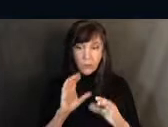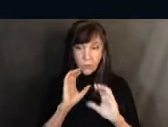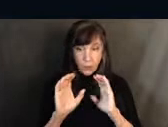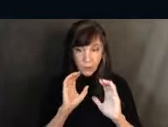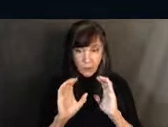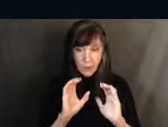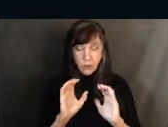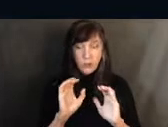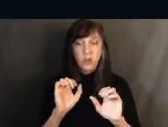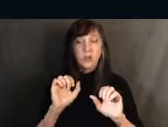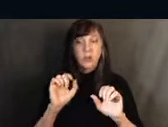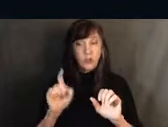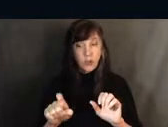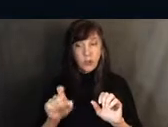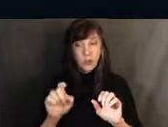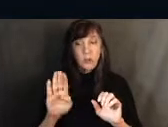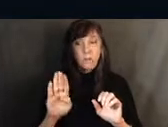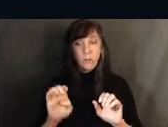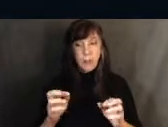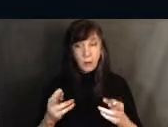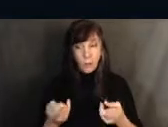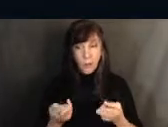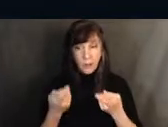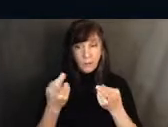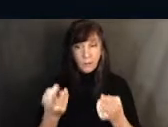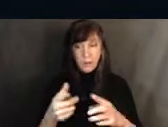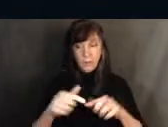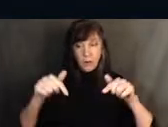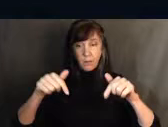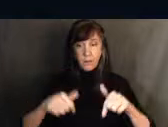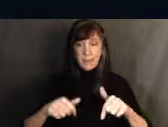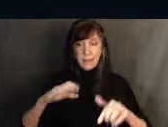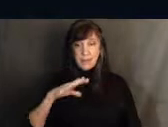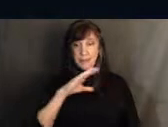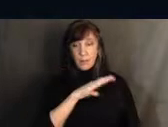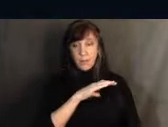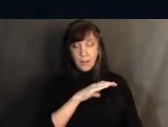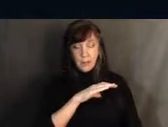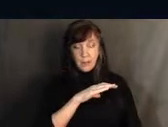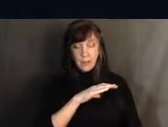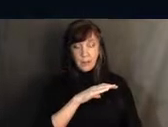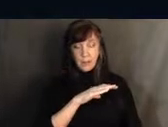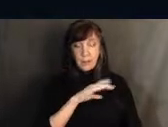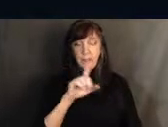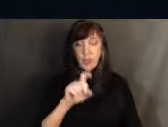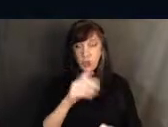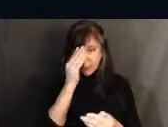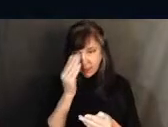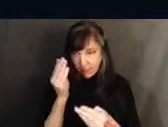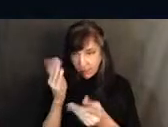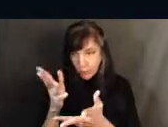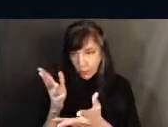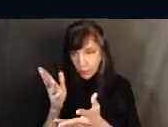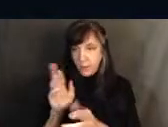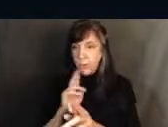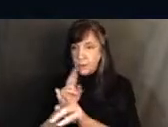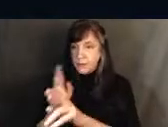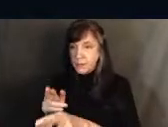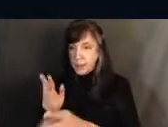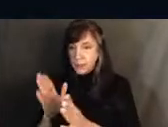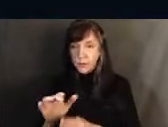our recommendation from the committee, that those should be shared anytime there's new information going out